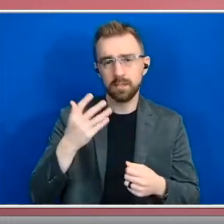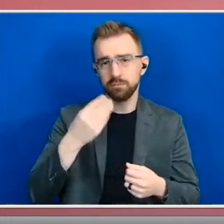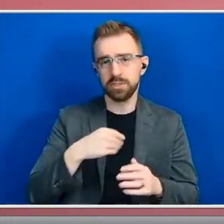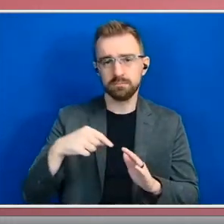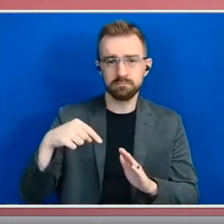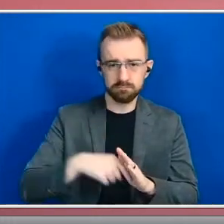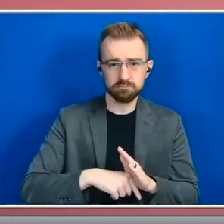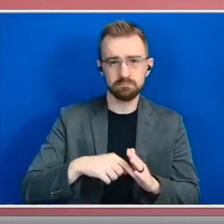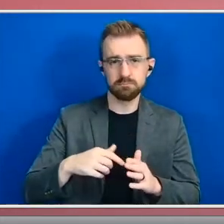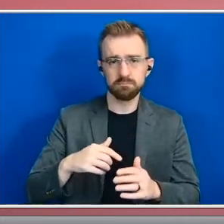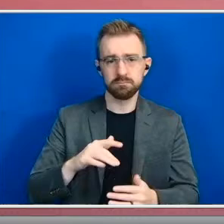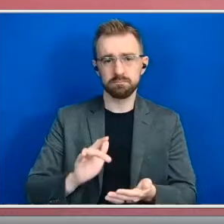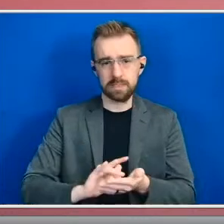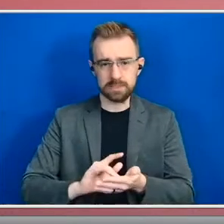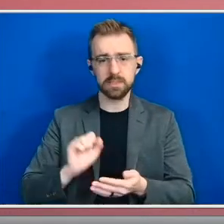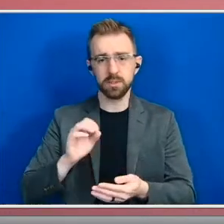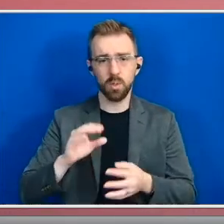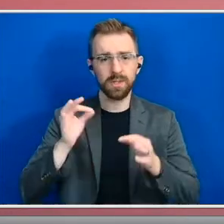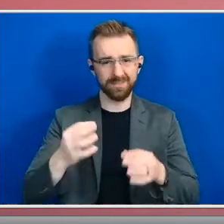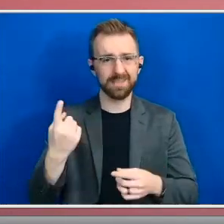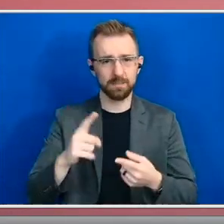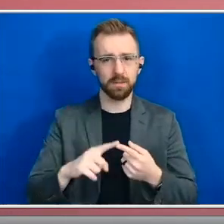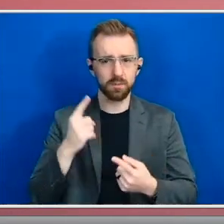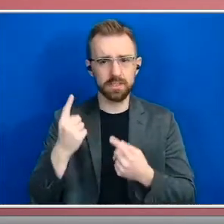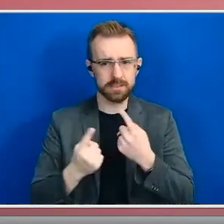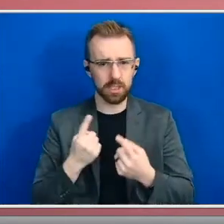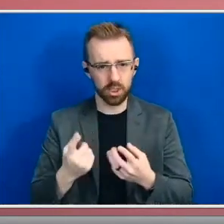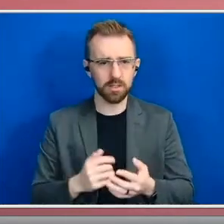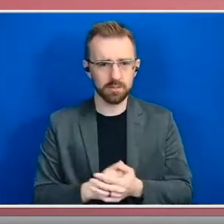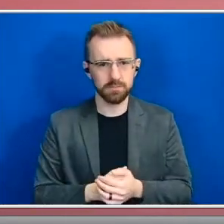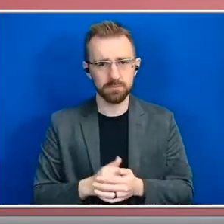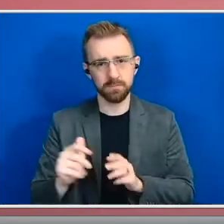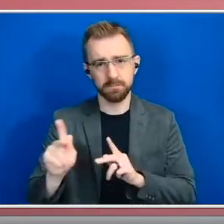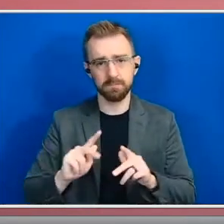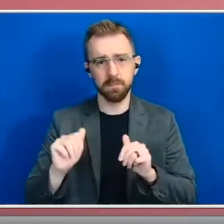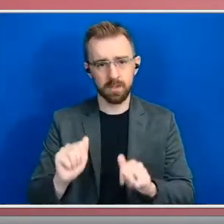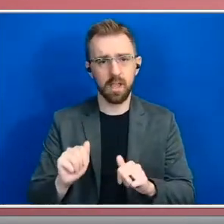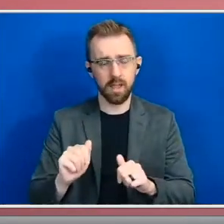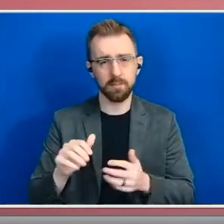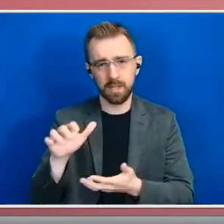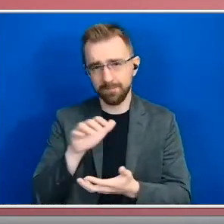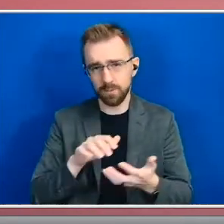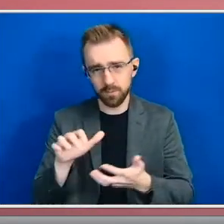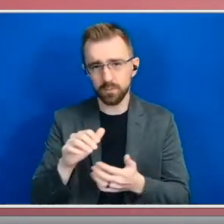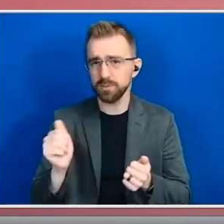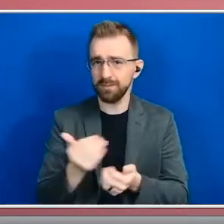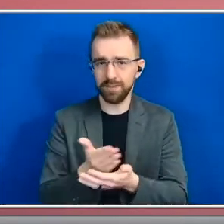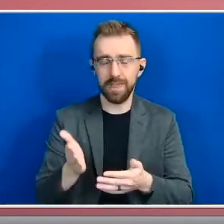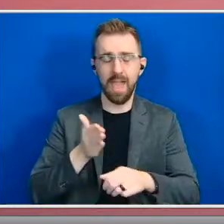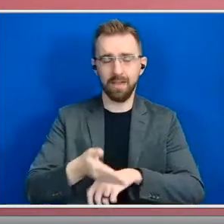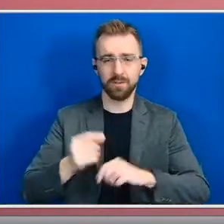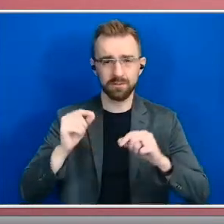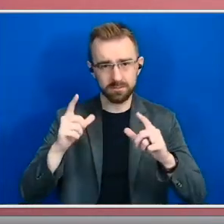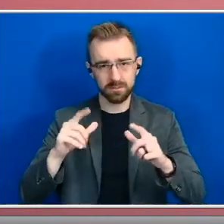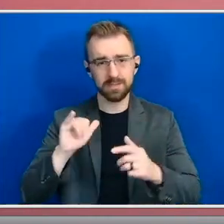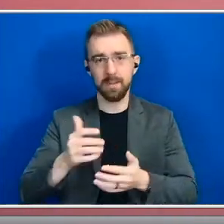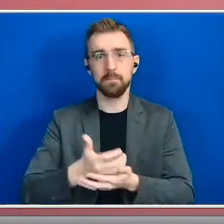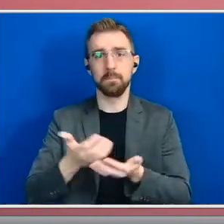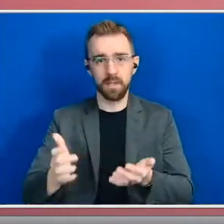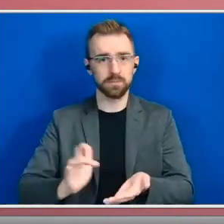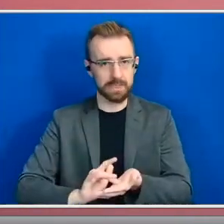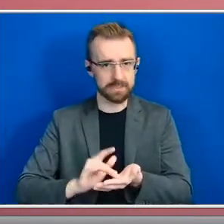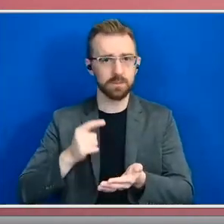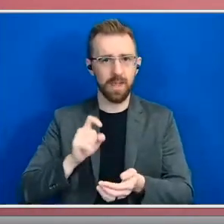so definitely something to consider. You know, people can get confused and everything after that much anesthetic, and so we have to watch things